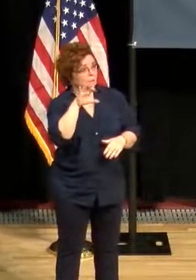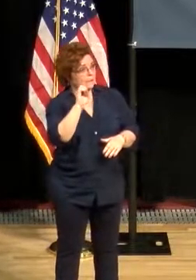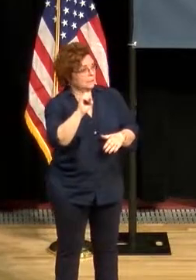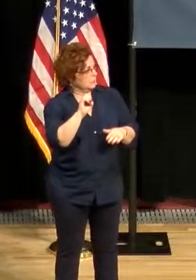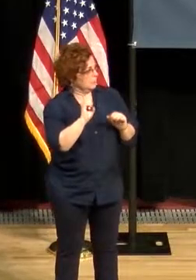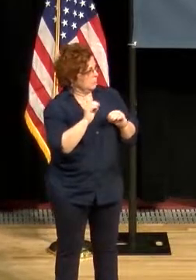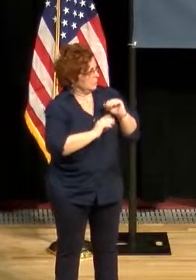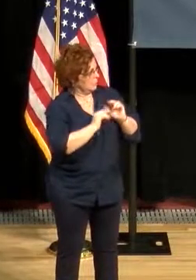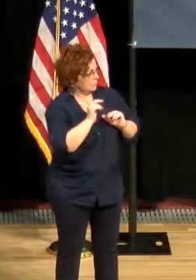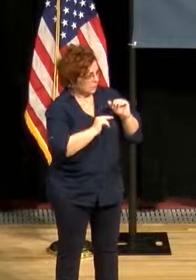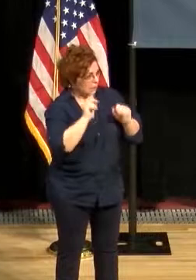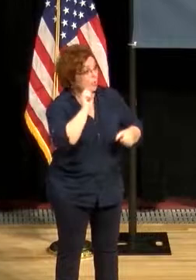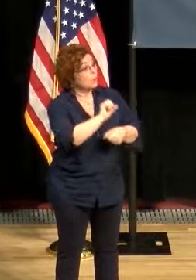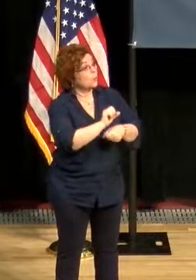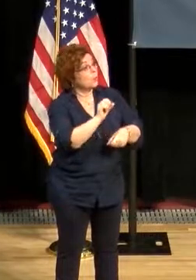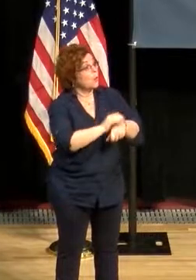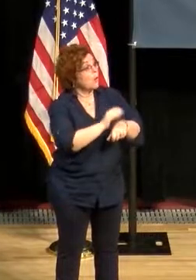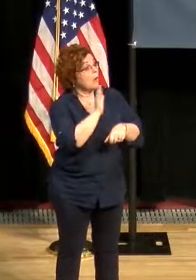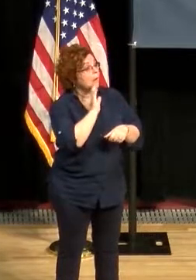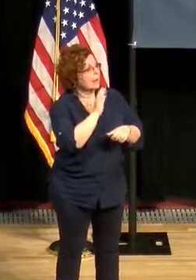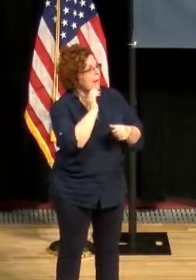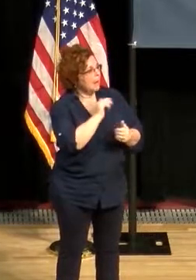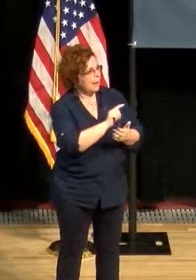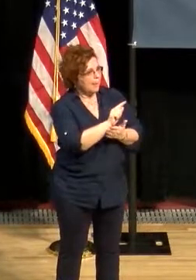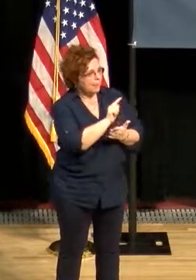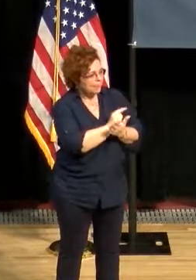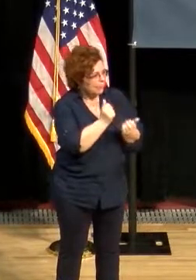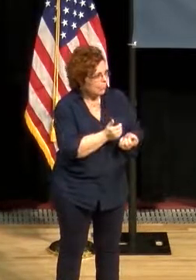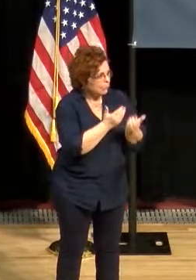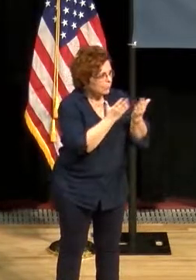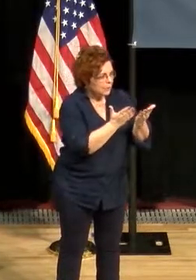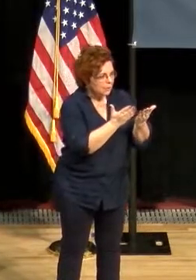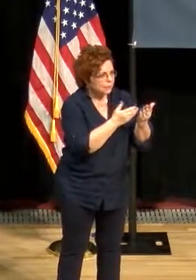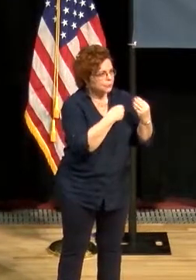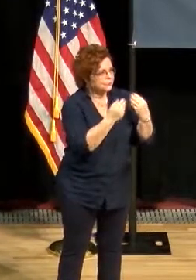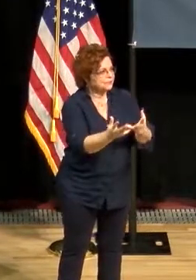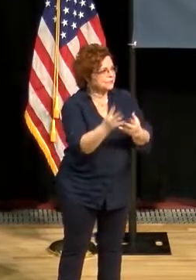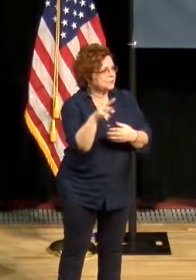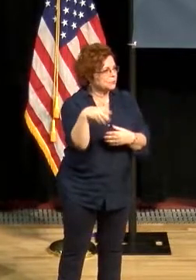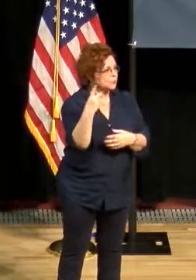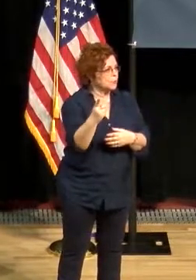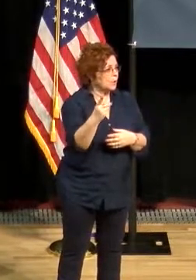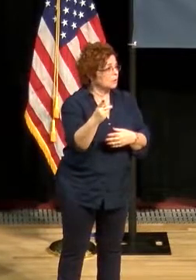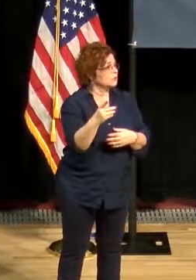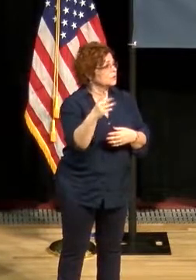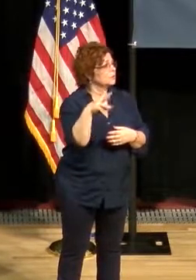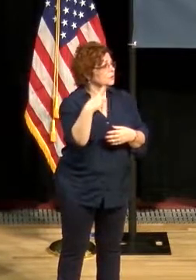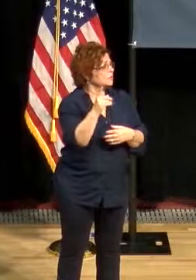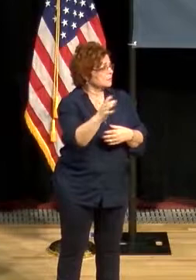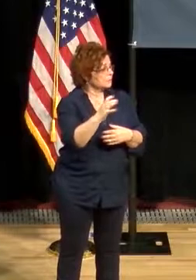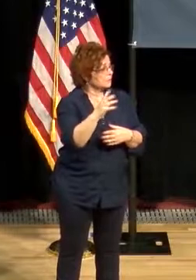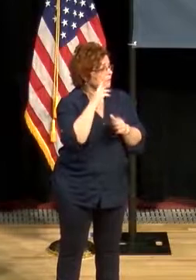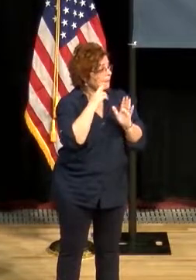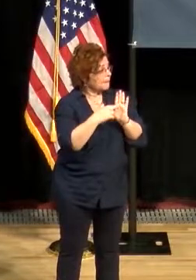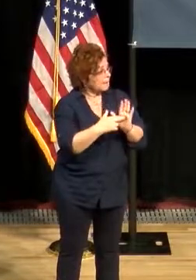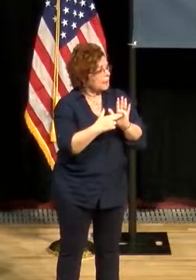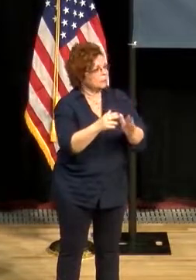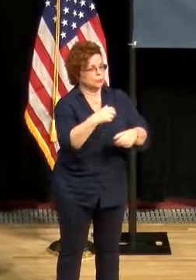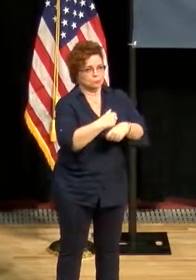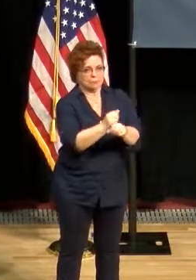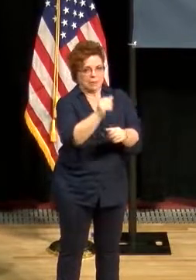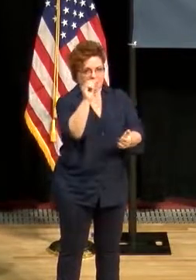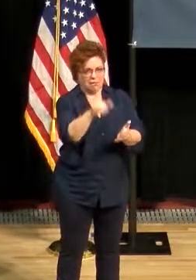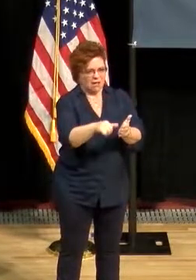working on a bill to call on Washington, our representatives in Washington, to get